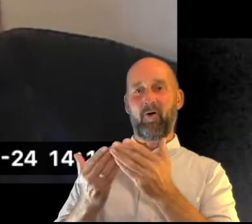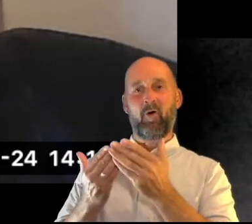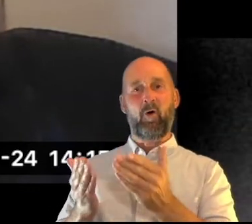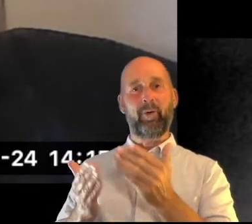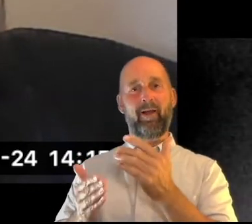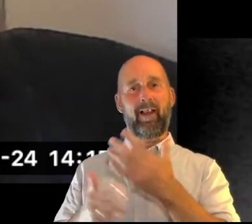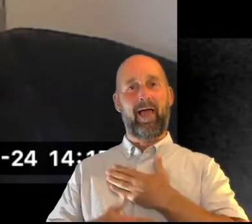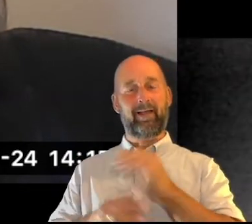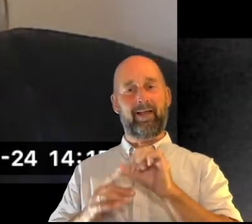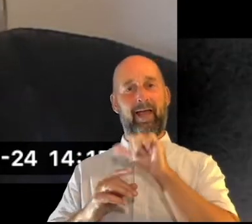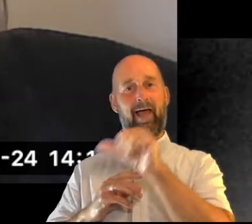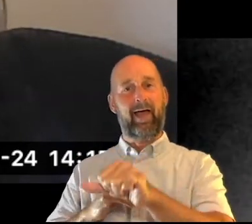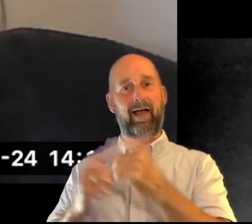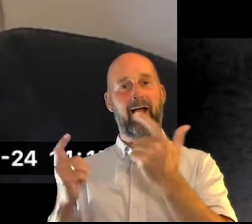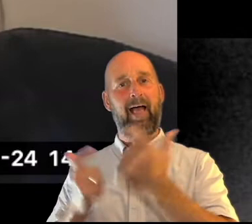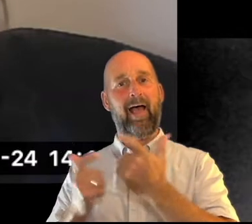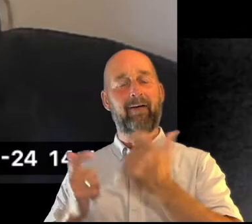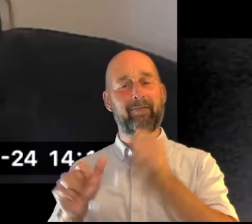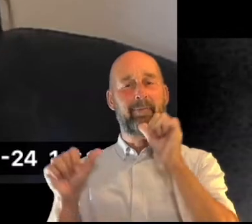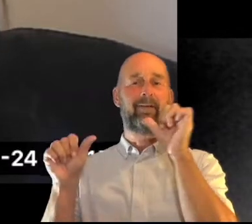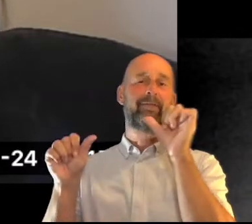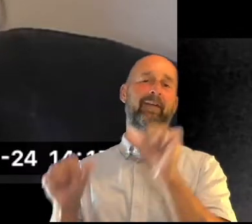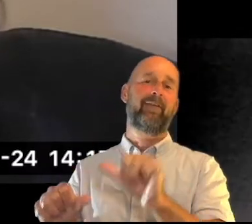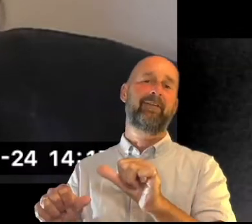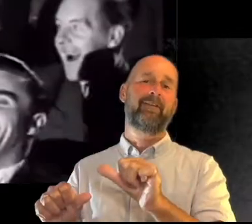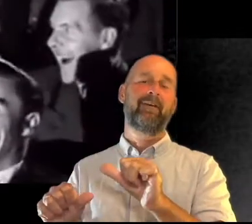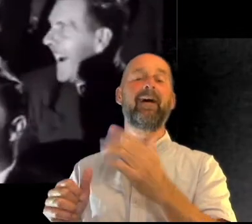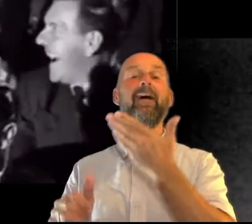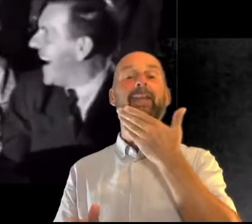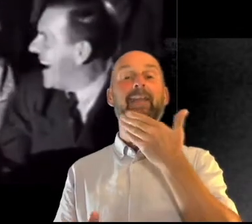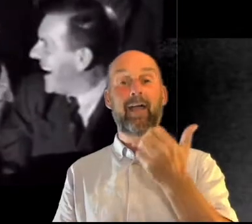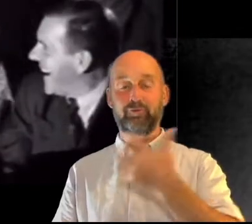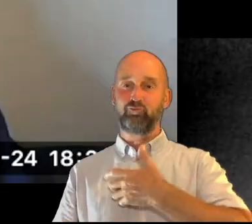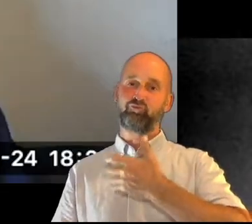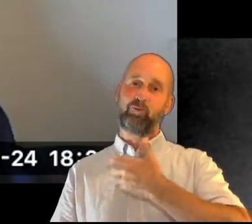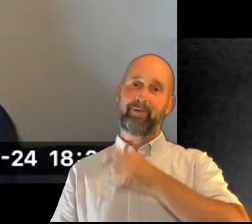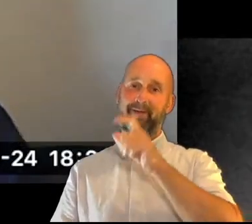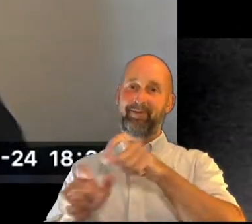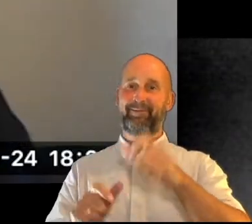having a laugh after. They're my favourite, surprisingly nice grumpy people.